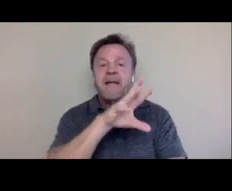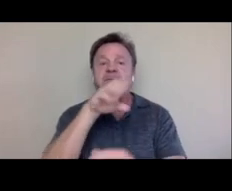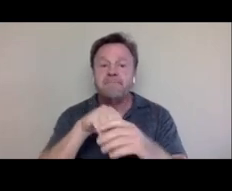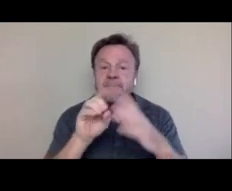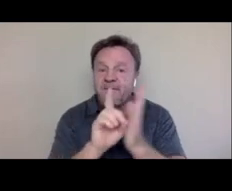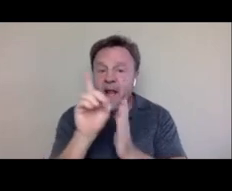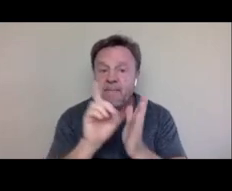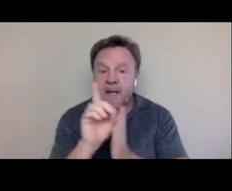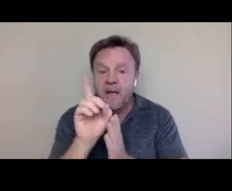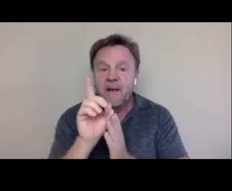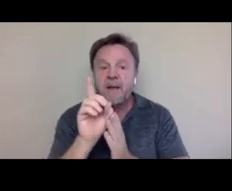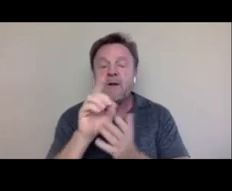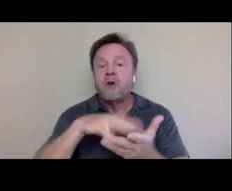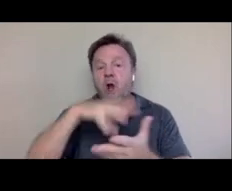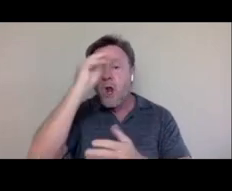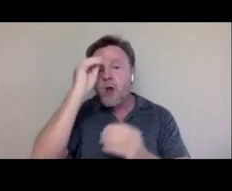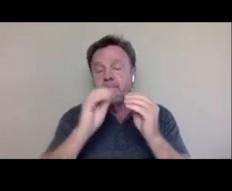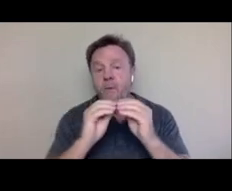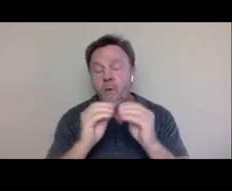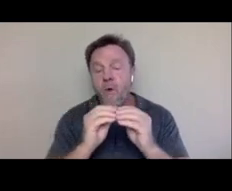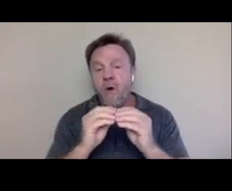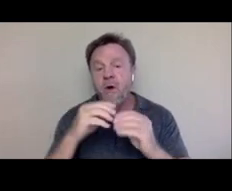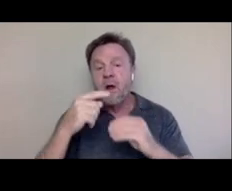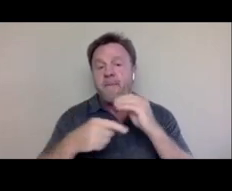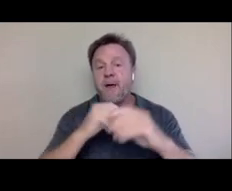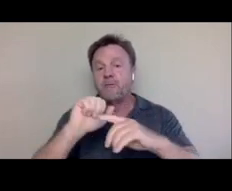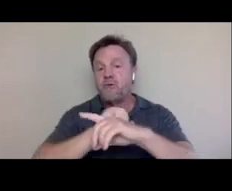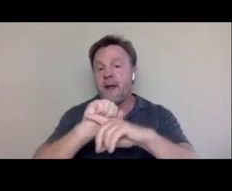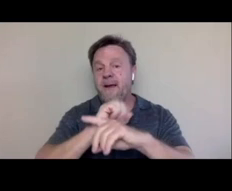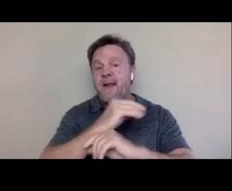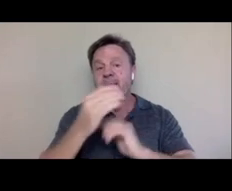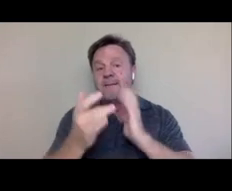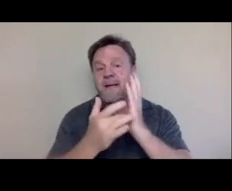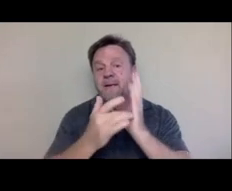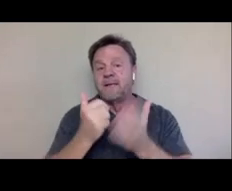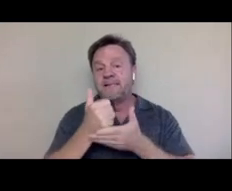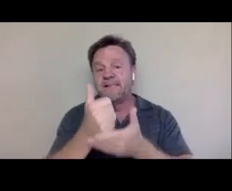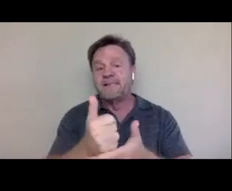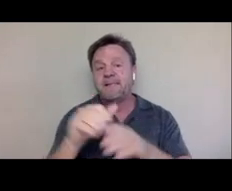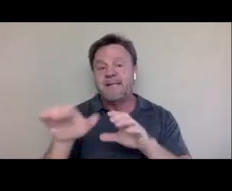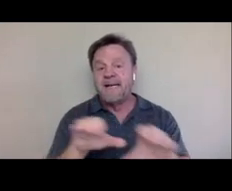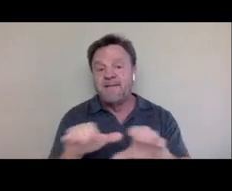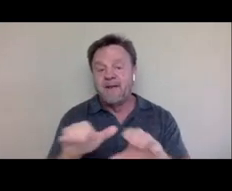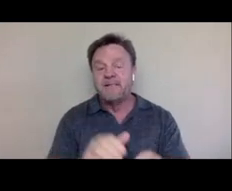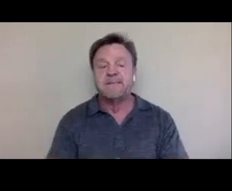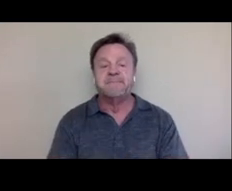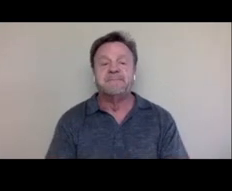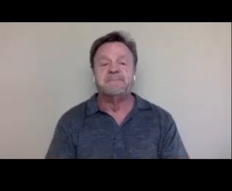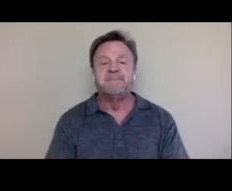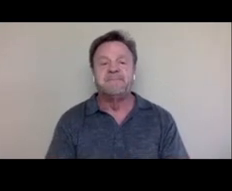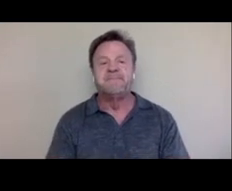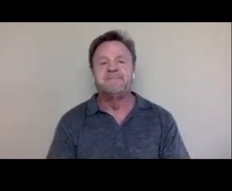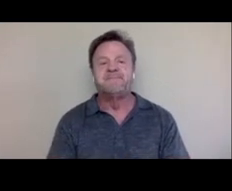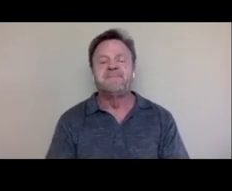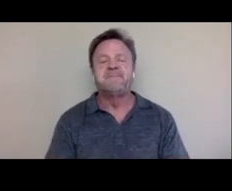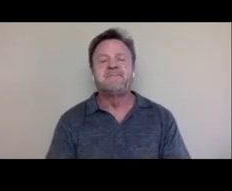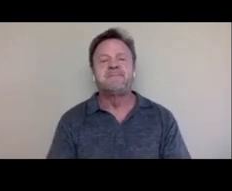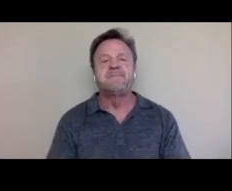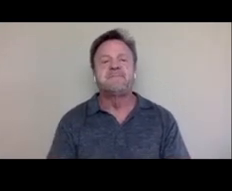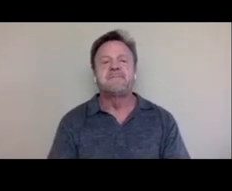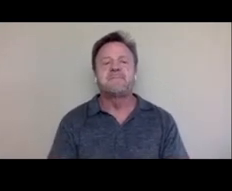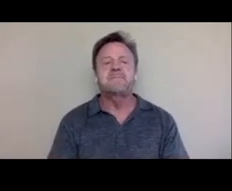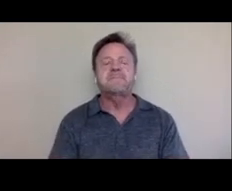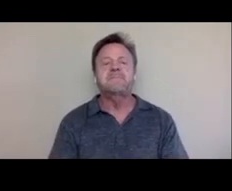Development to learn more about training and technical assistance activities. Next slide, please.